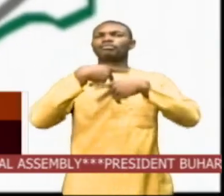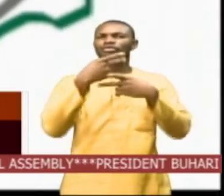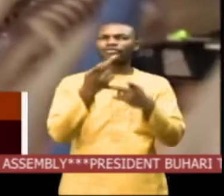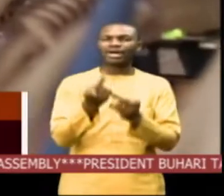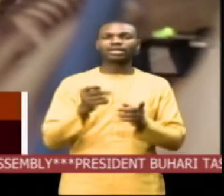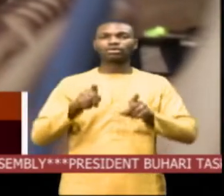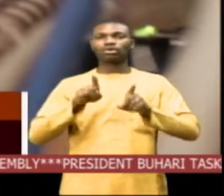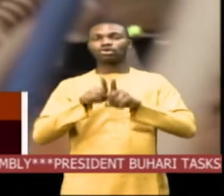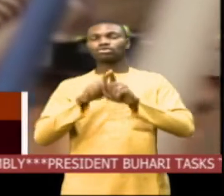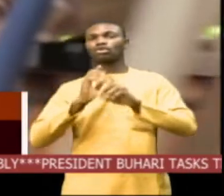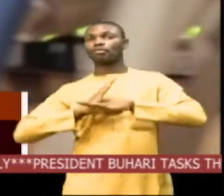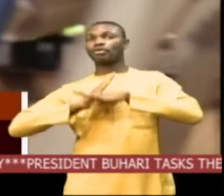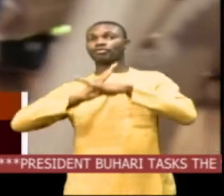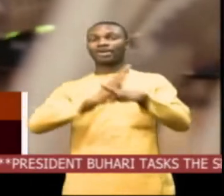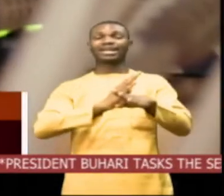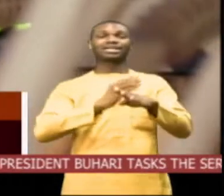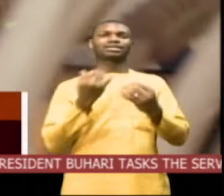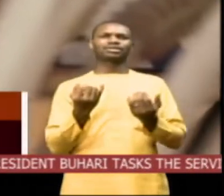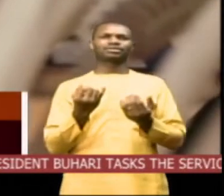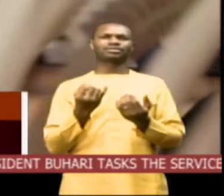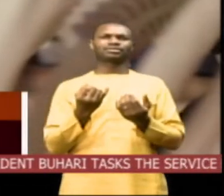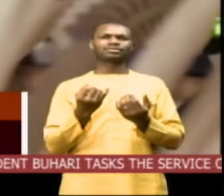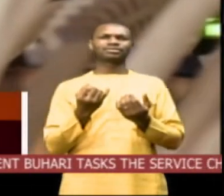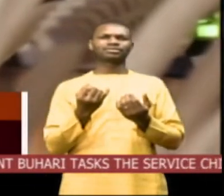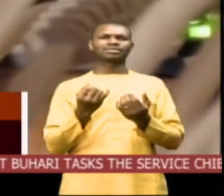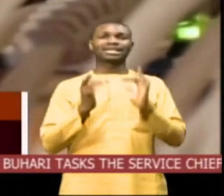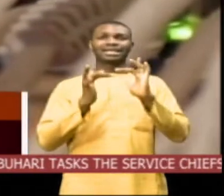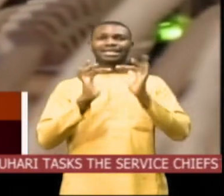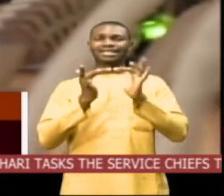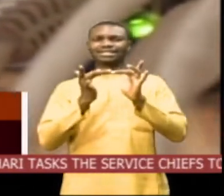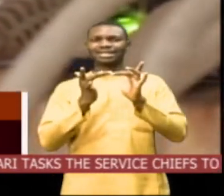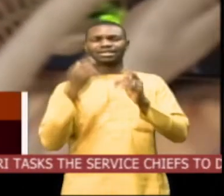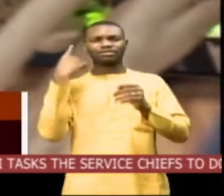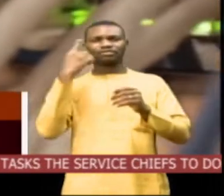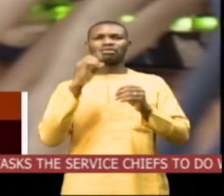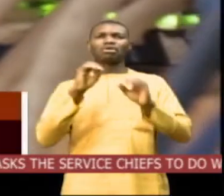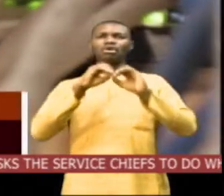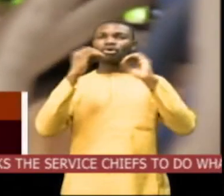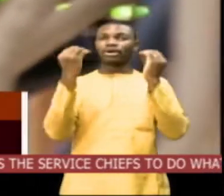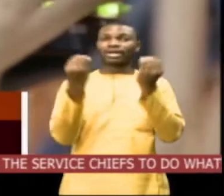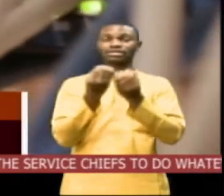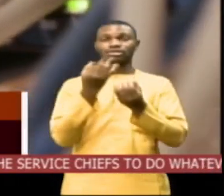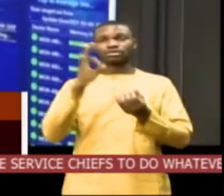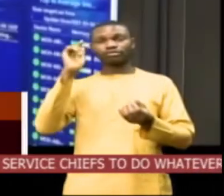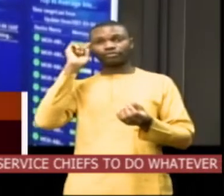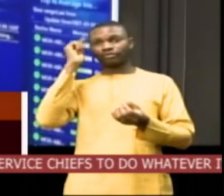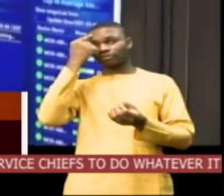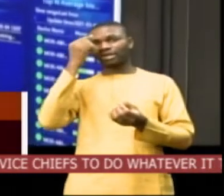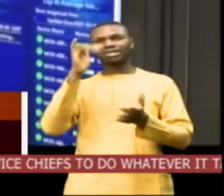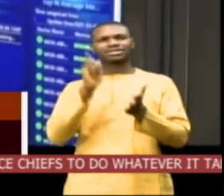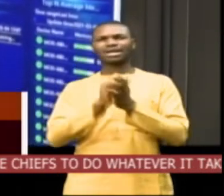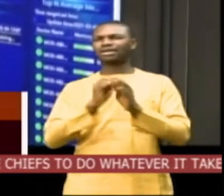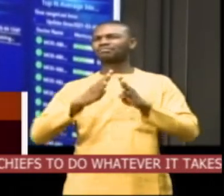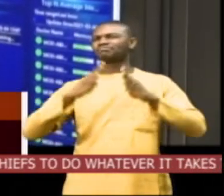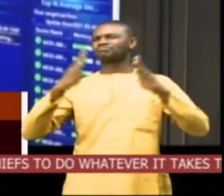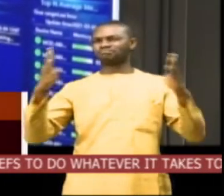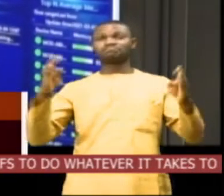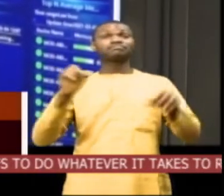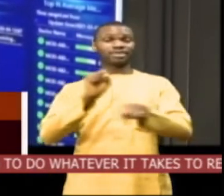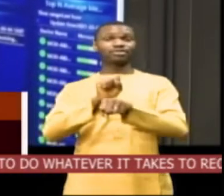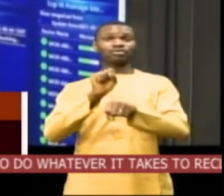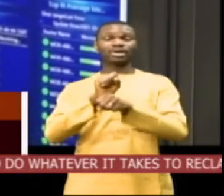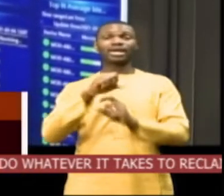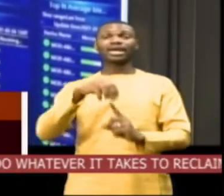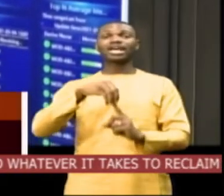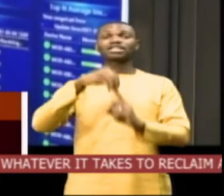necessities. We are very much aware of that challenge. This played out here as poor funding, bureaucracy and internal